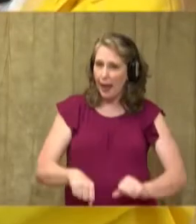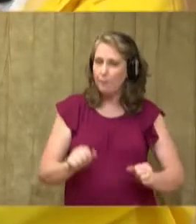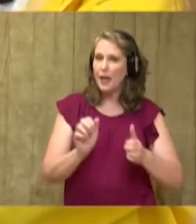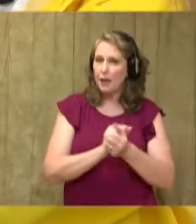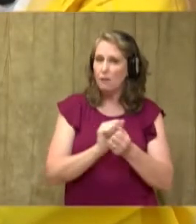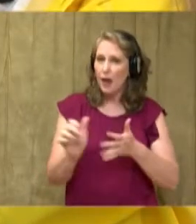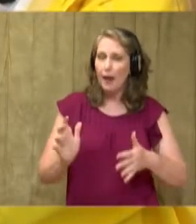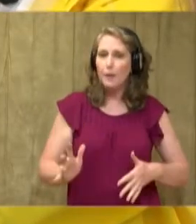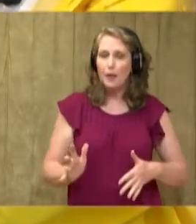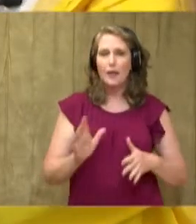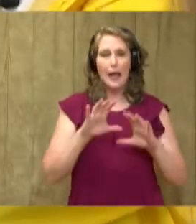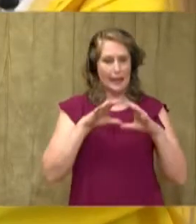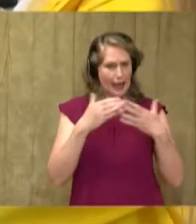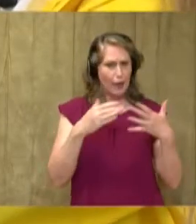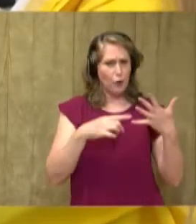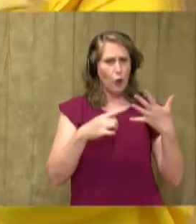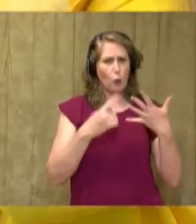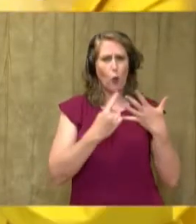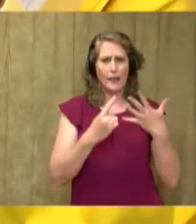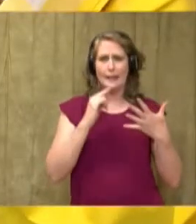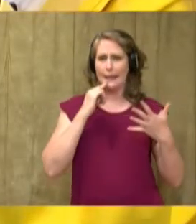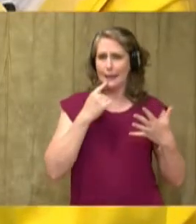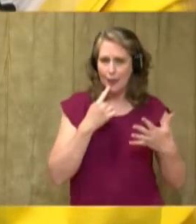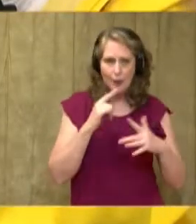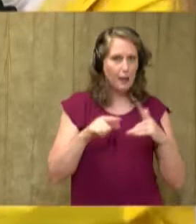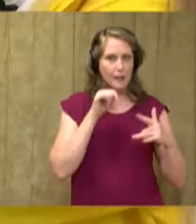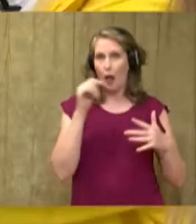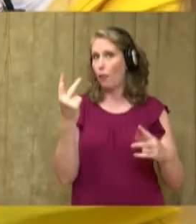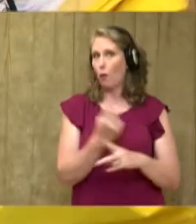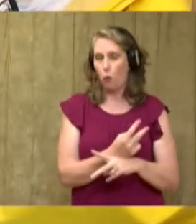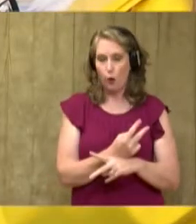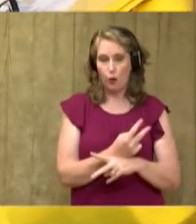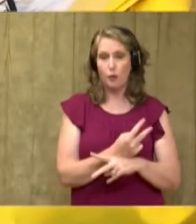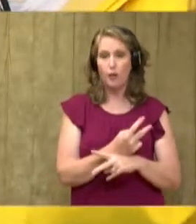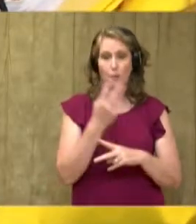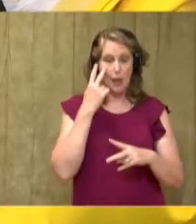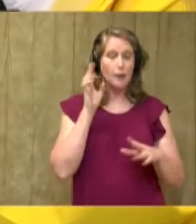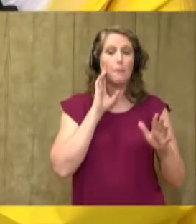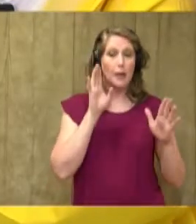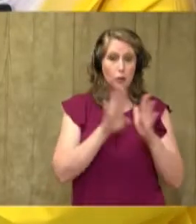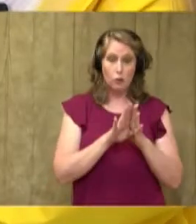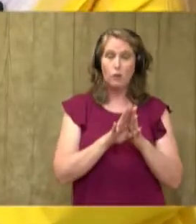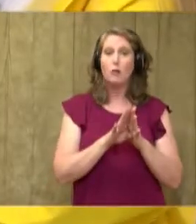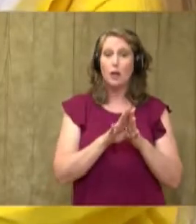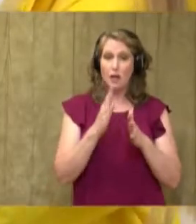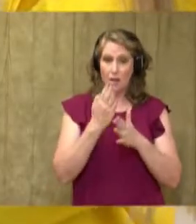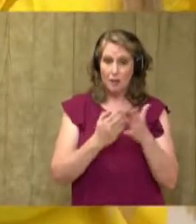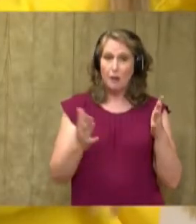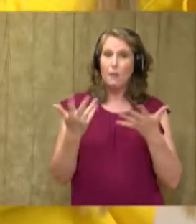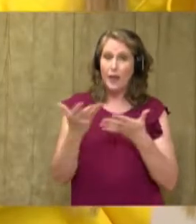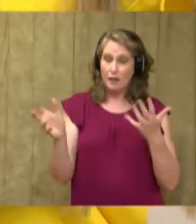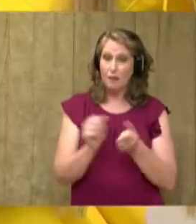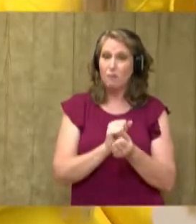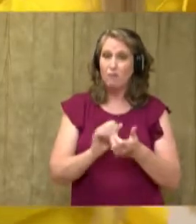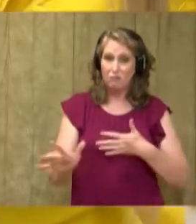a category 1 is still serious, but it's not the worst. But as you can see from the picture, they still do